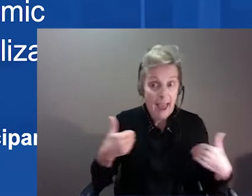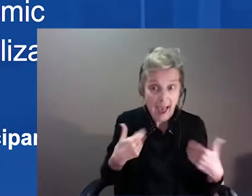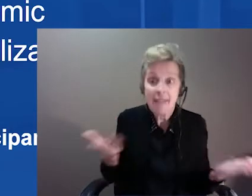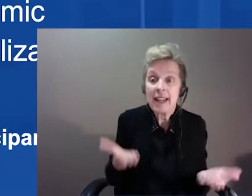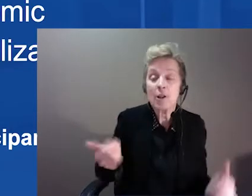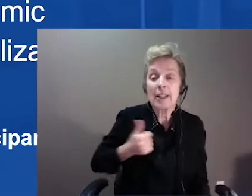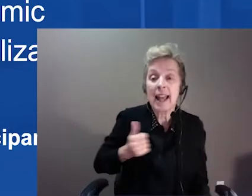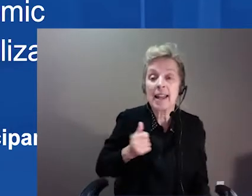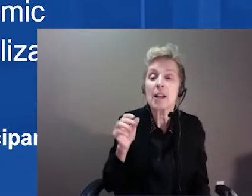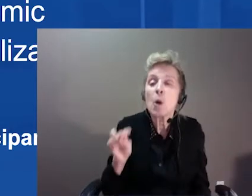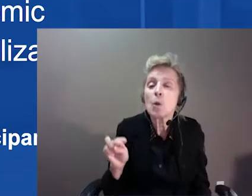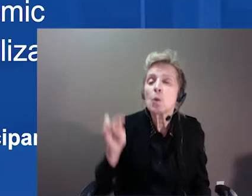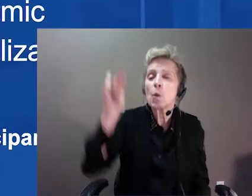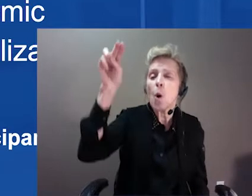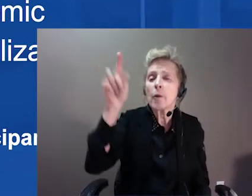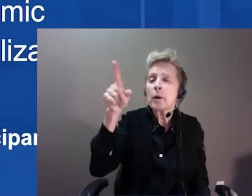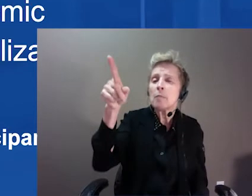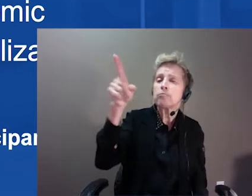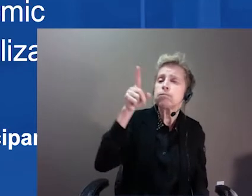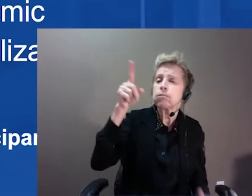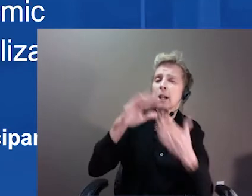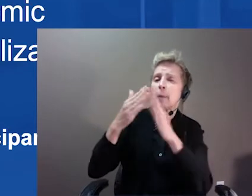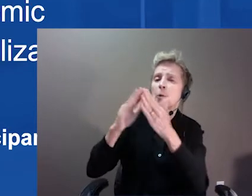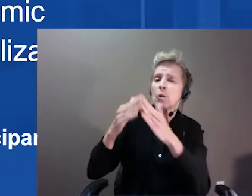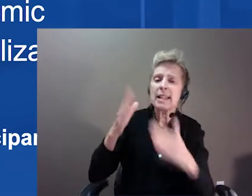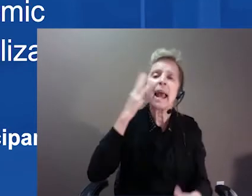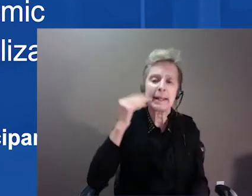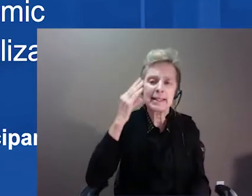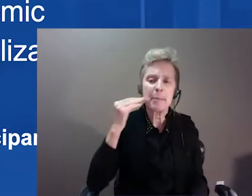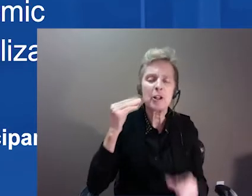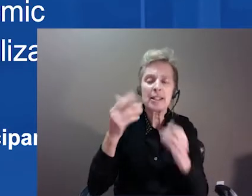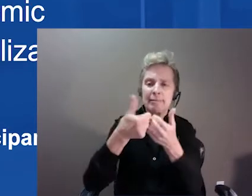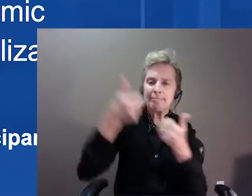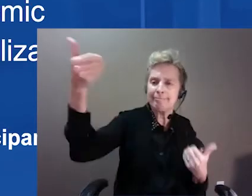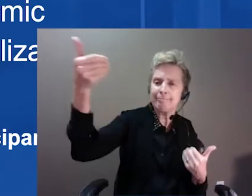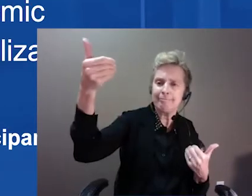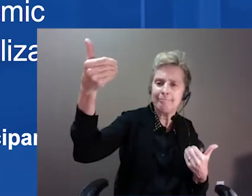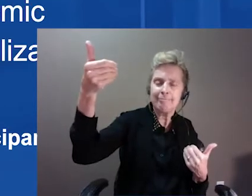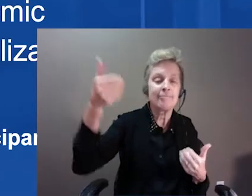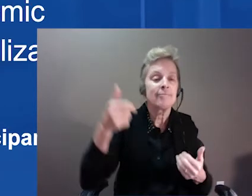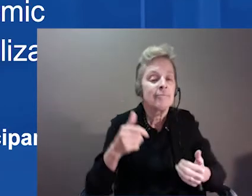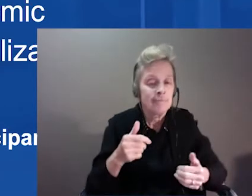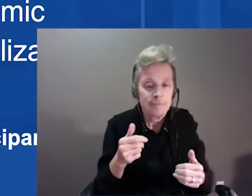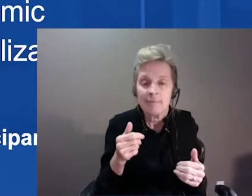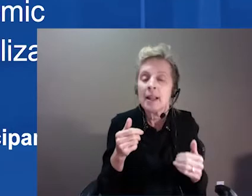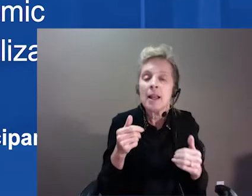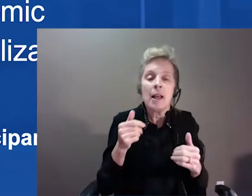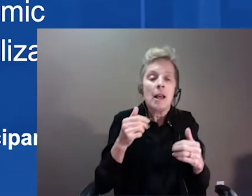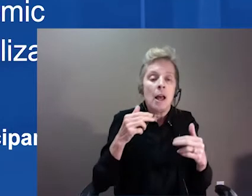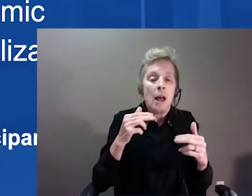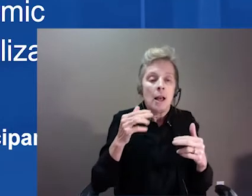communities and poor parts of big cities. So I think that the wealth disparities, all of those normal parts of the human